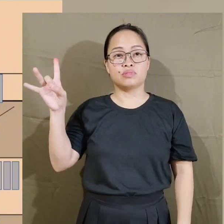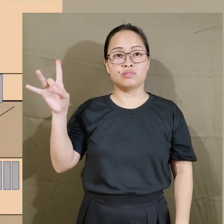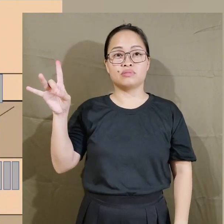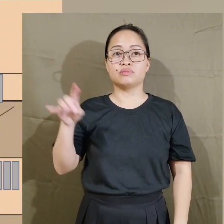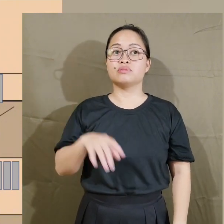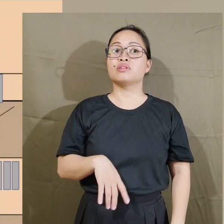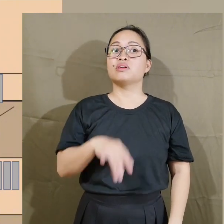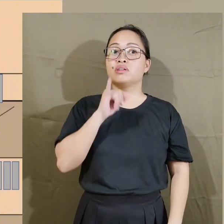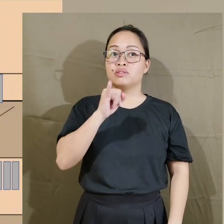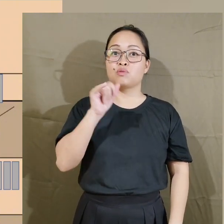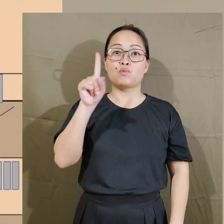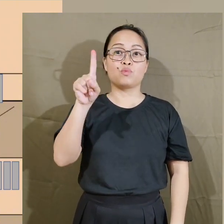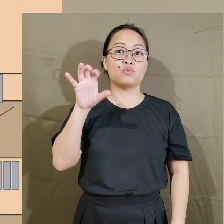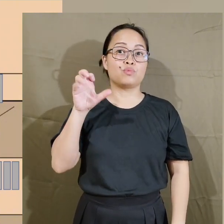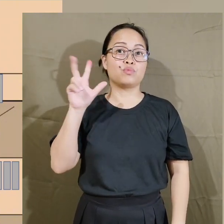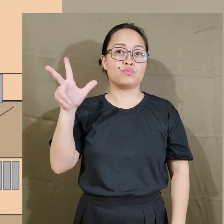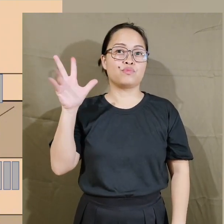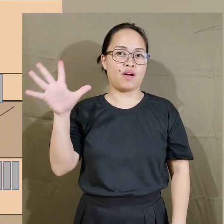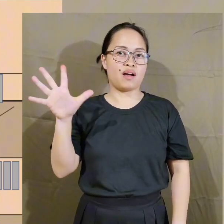135.